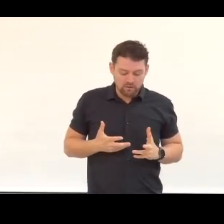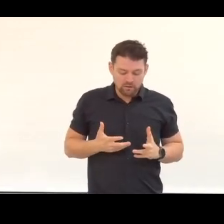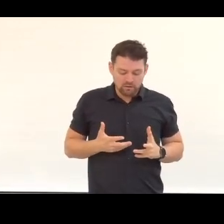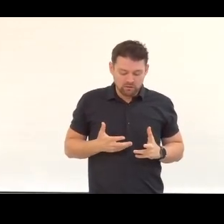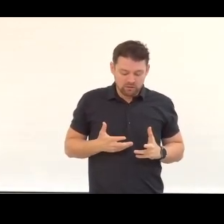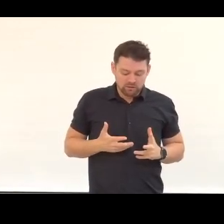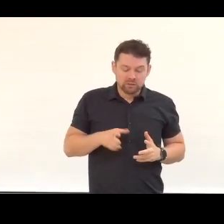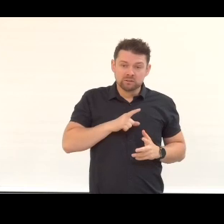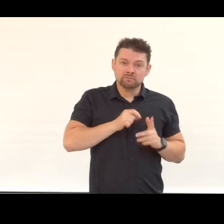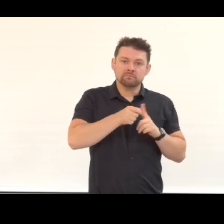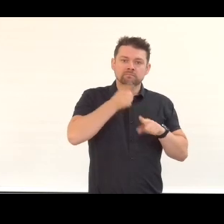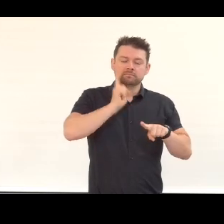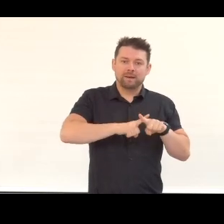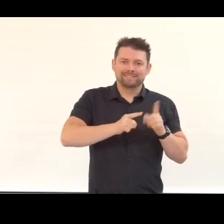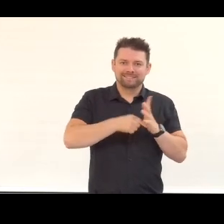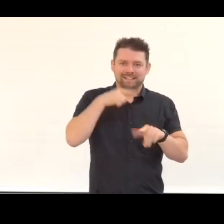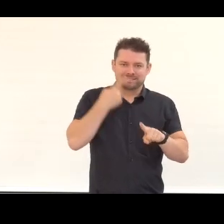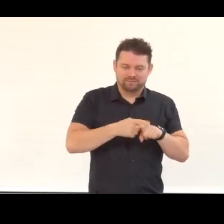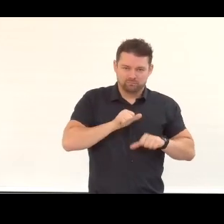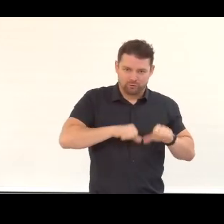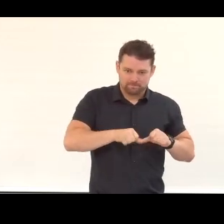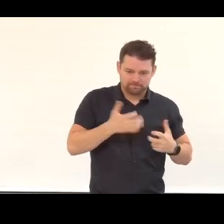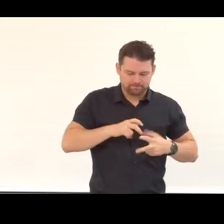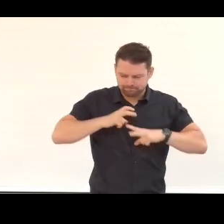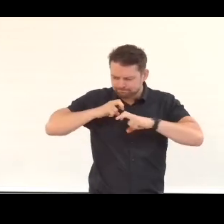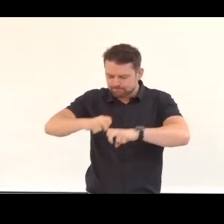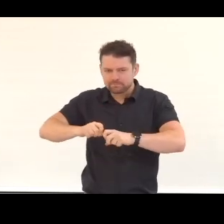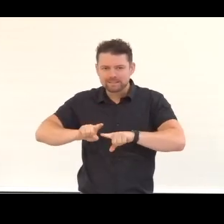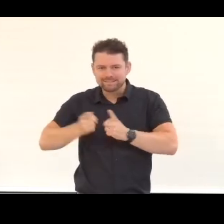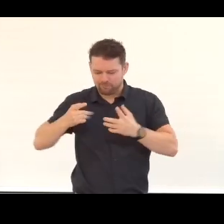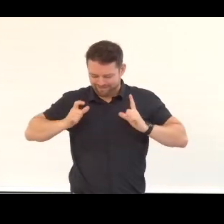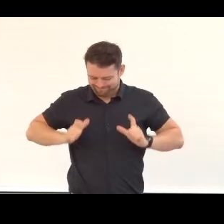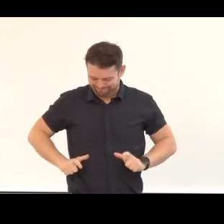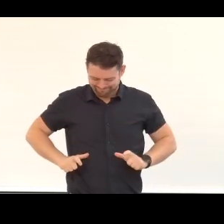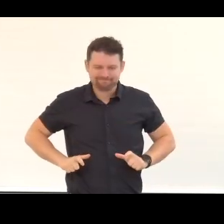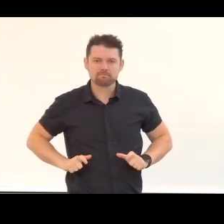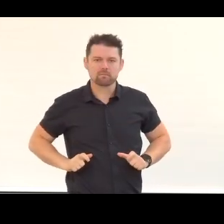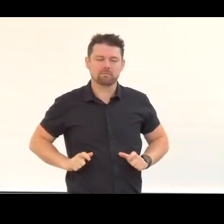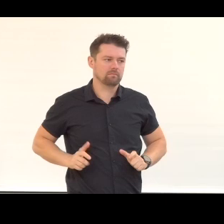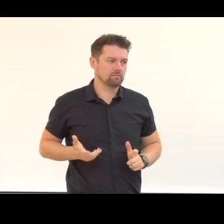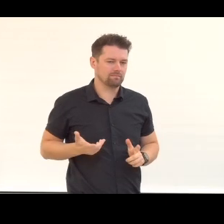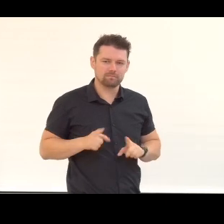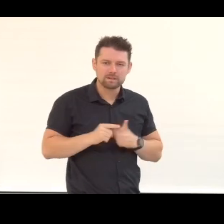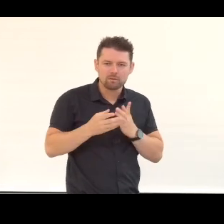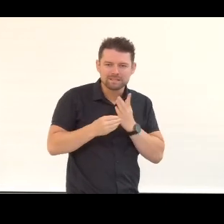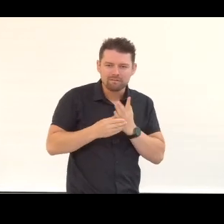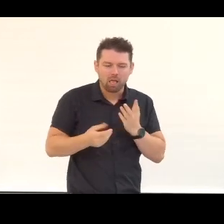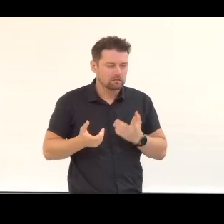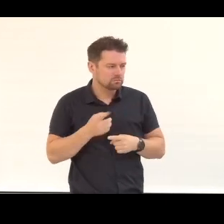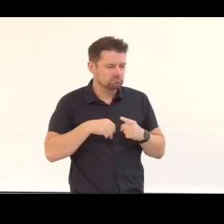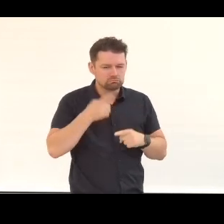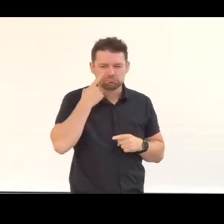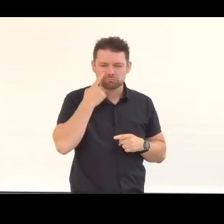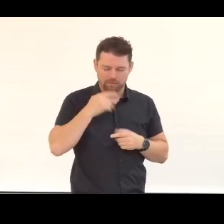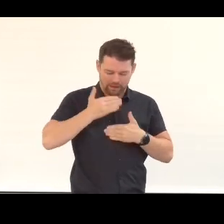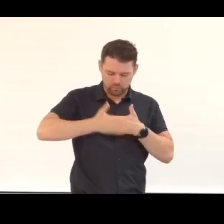the PaxTex program, where we were researching for outer layers for spacesuits. So the idea of the project was to look at what kind